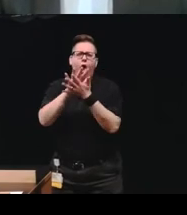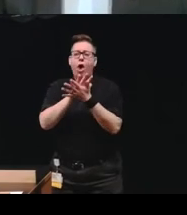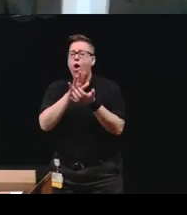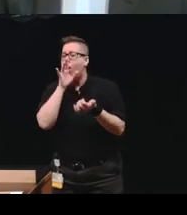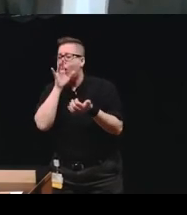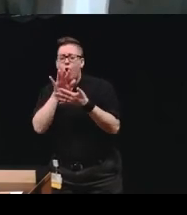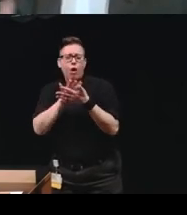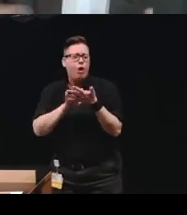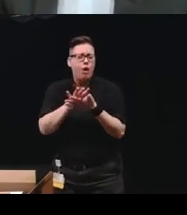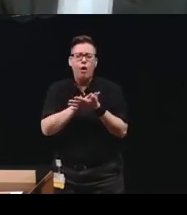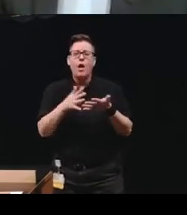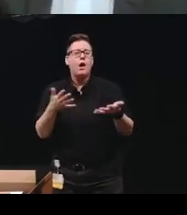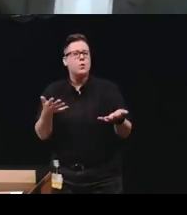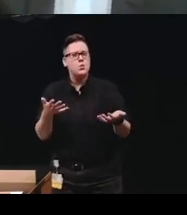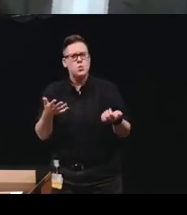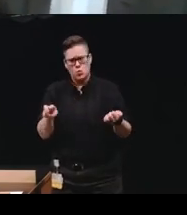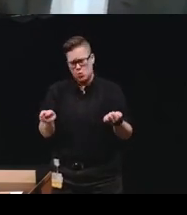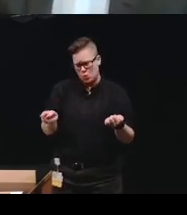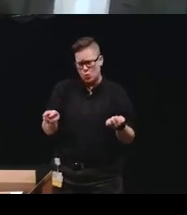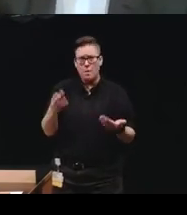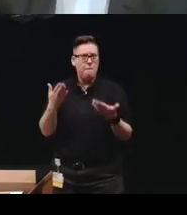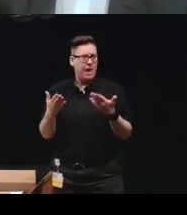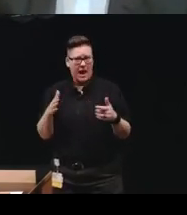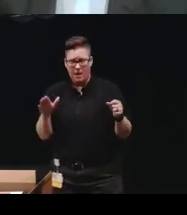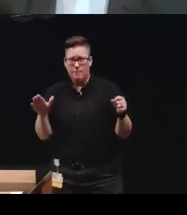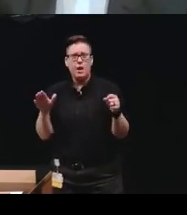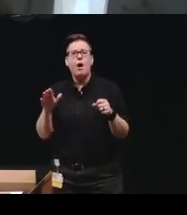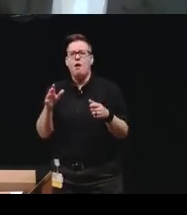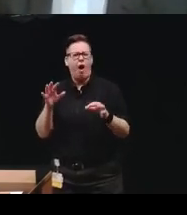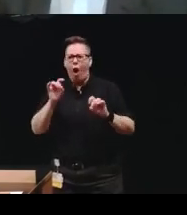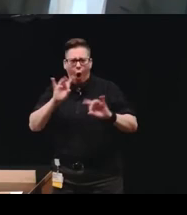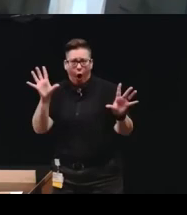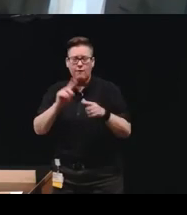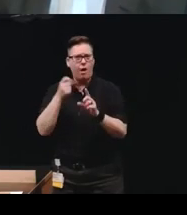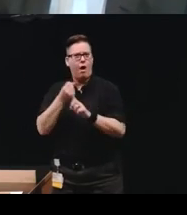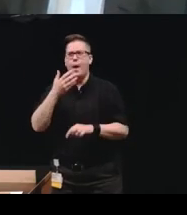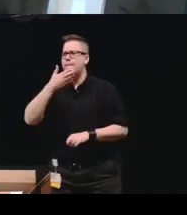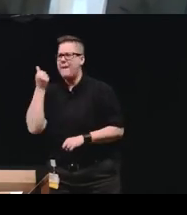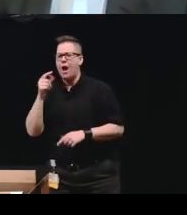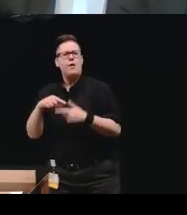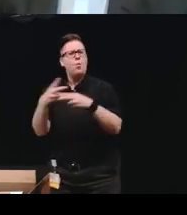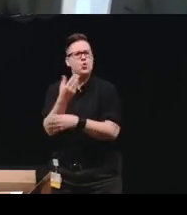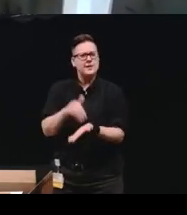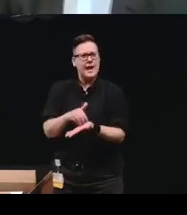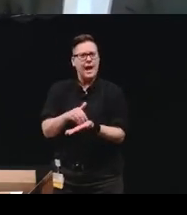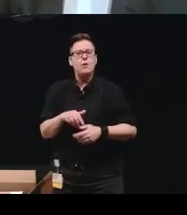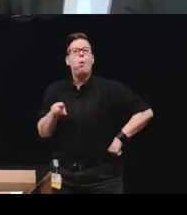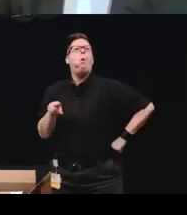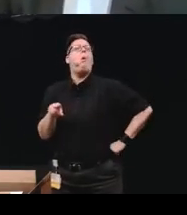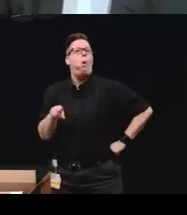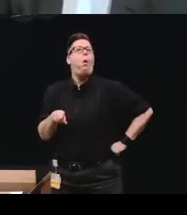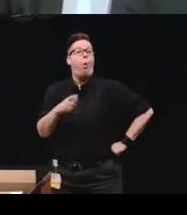they had a prominent wheelchair? And gosh, did they have a 4-month period where that suddenly got better? and now it's gotten worse again. Those are interesting clues